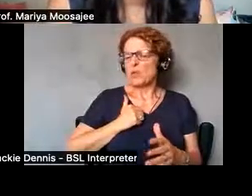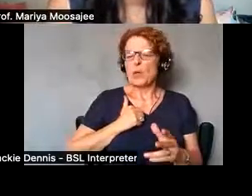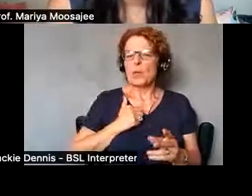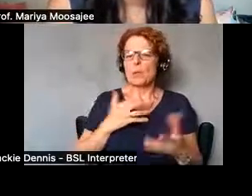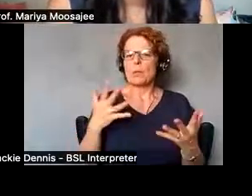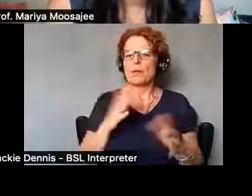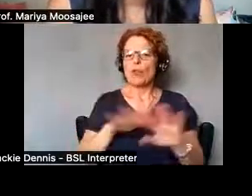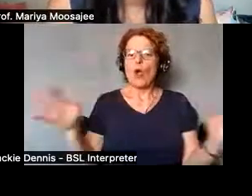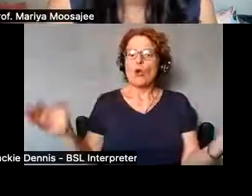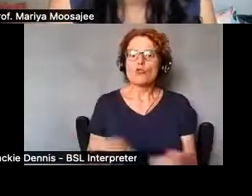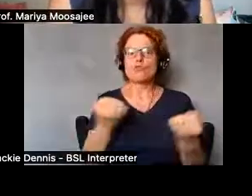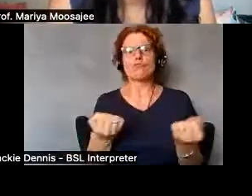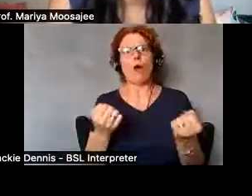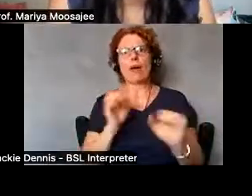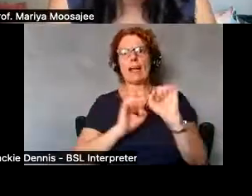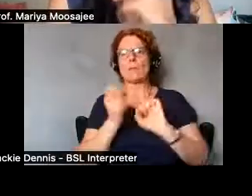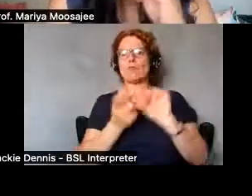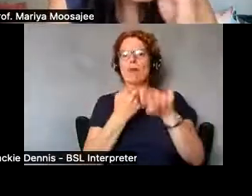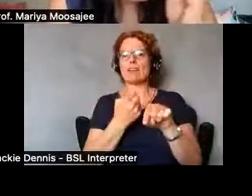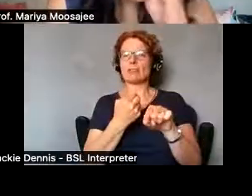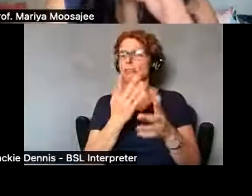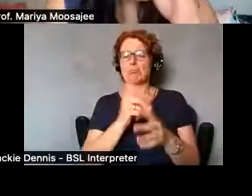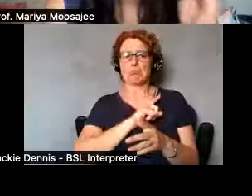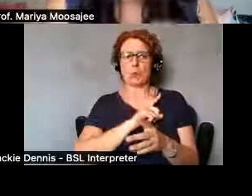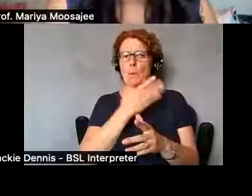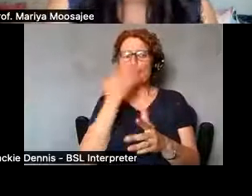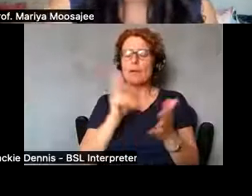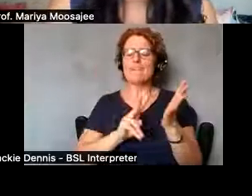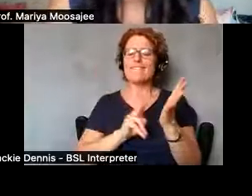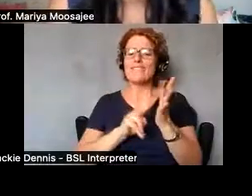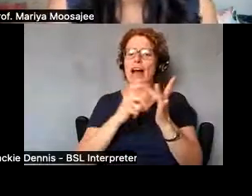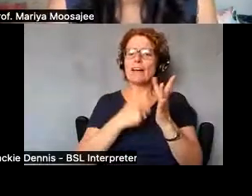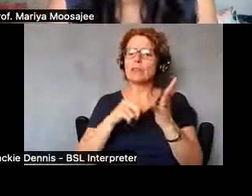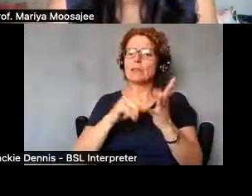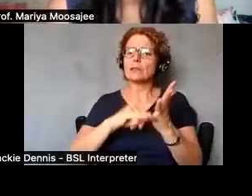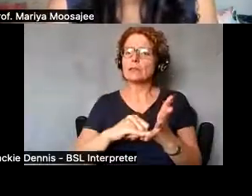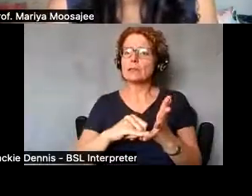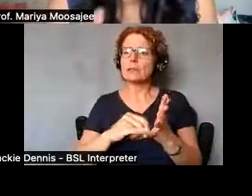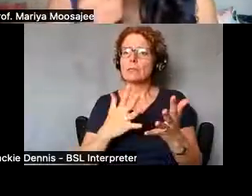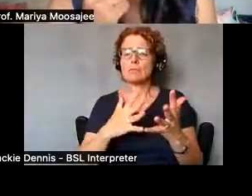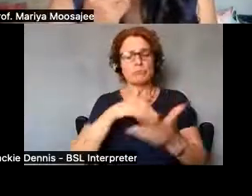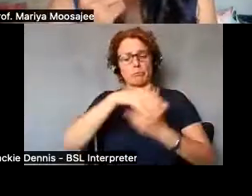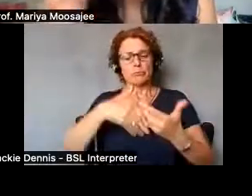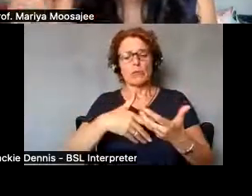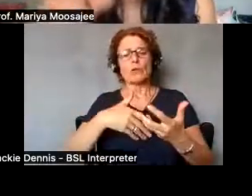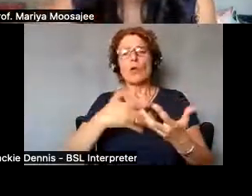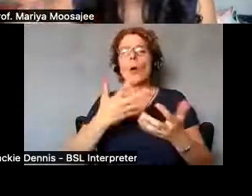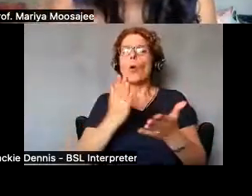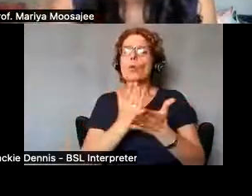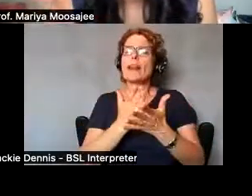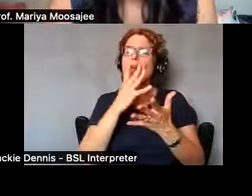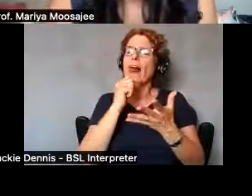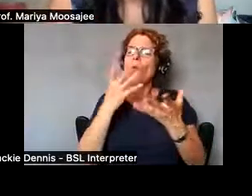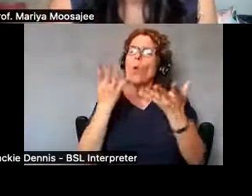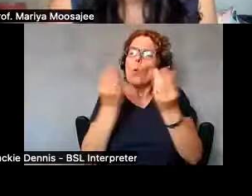strong immune reaction because there are no viral components, and they do not integrate within our DNA. They sit